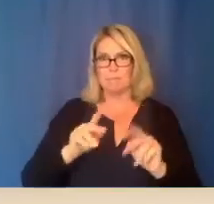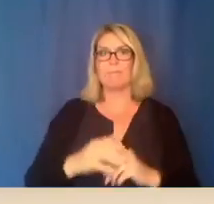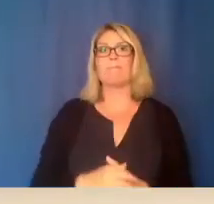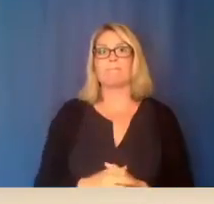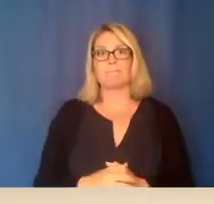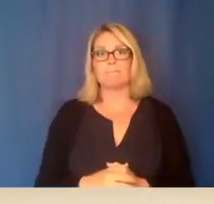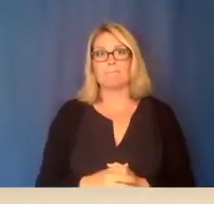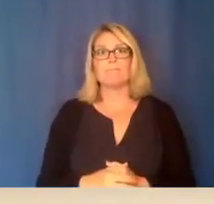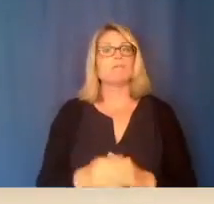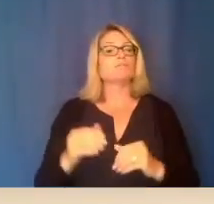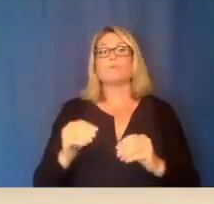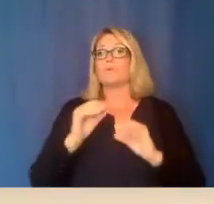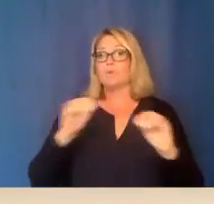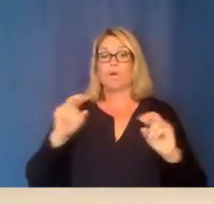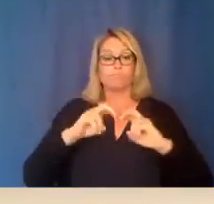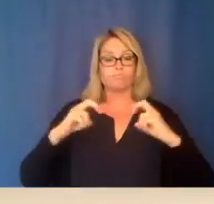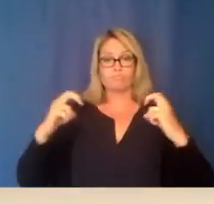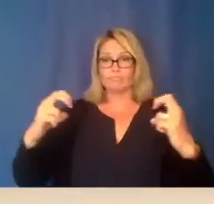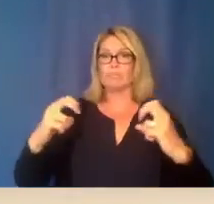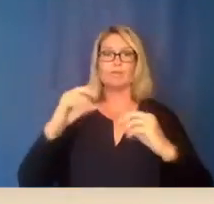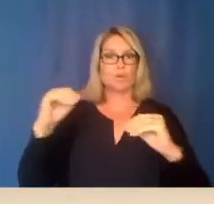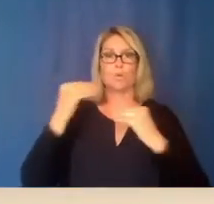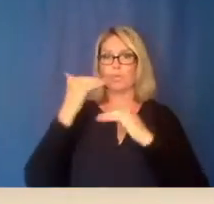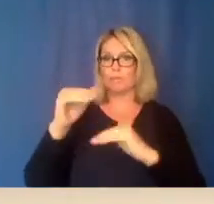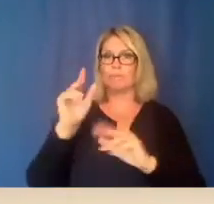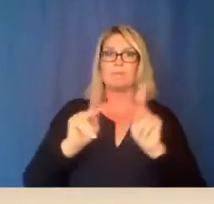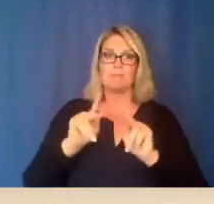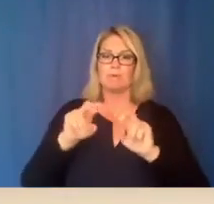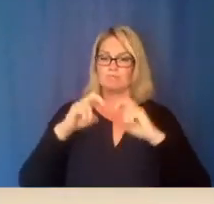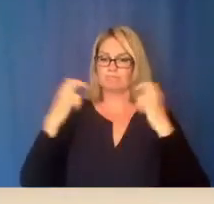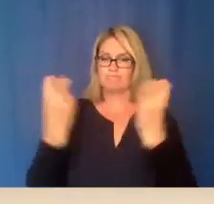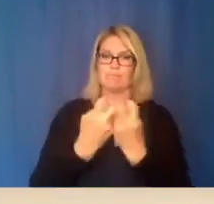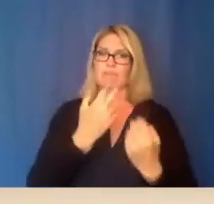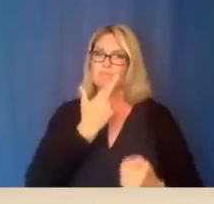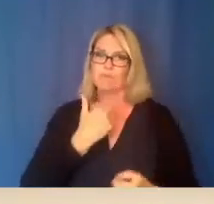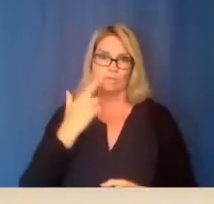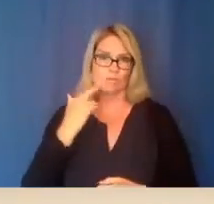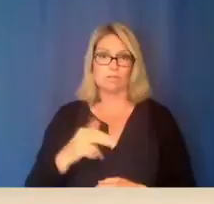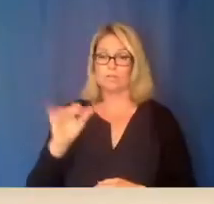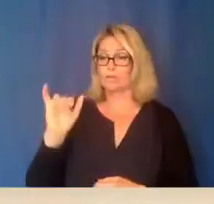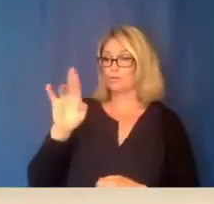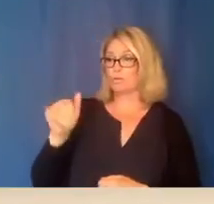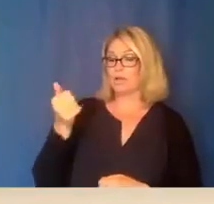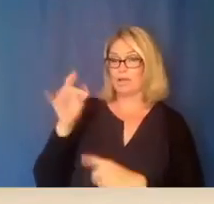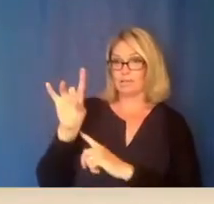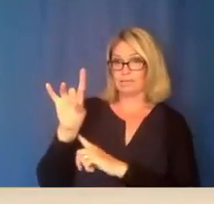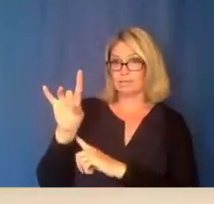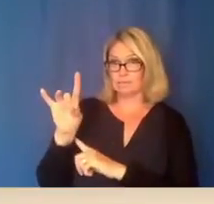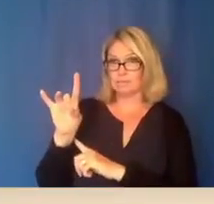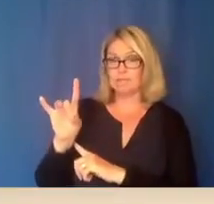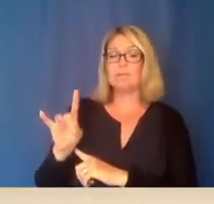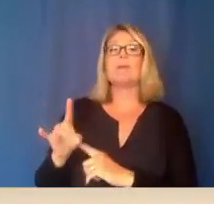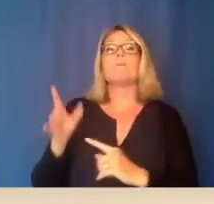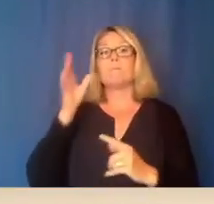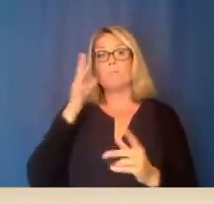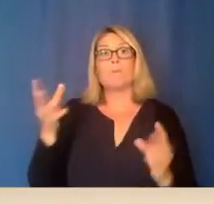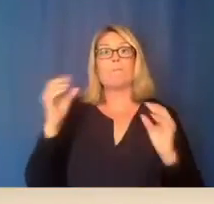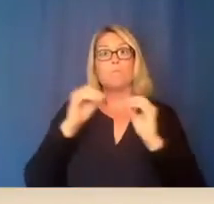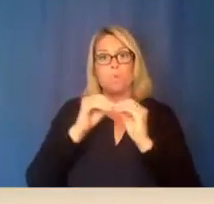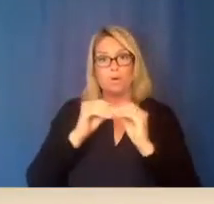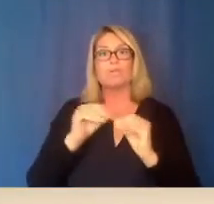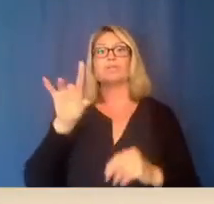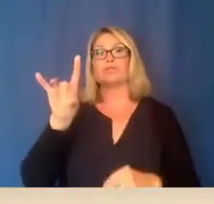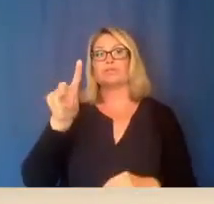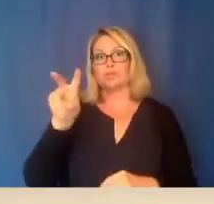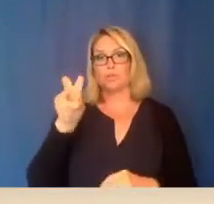people seated at tables in restaurants. Also on July 18th, organized gathering limits will increase to 200 people